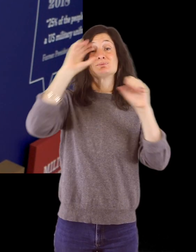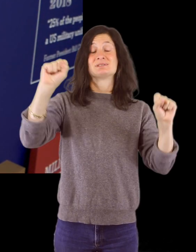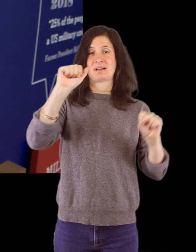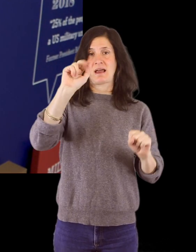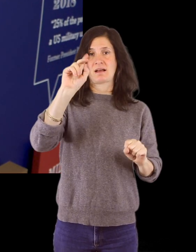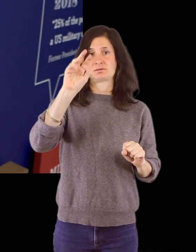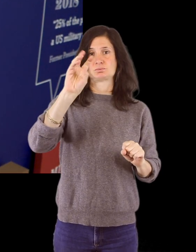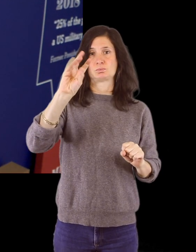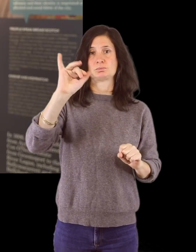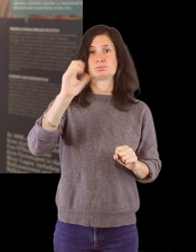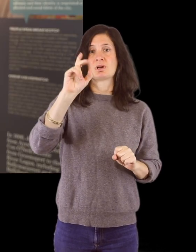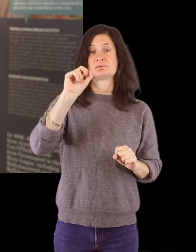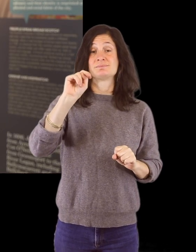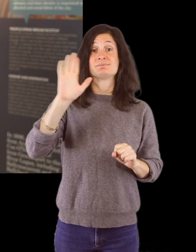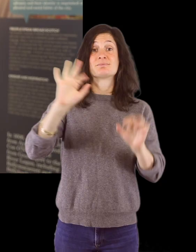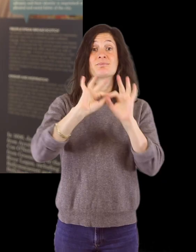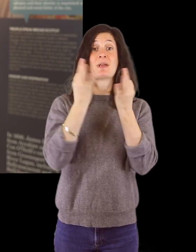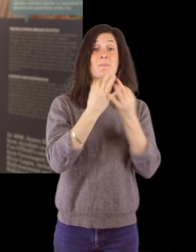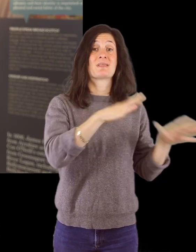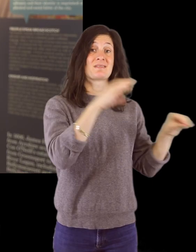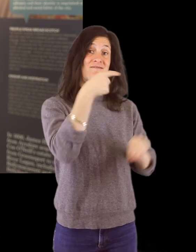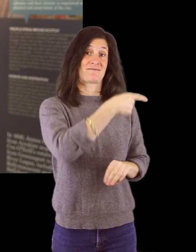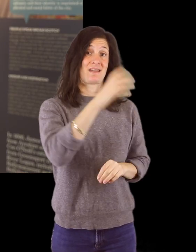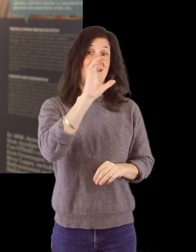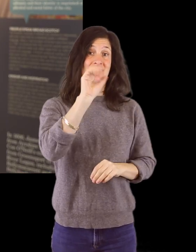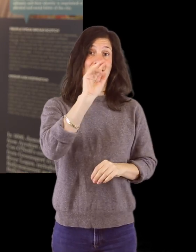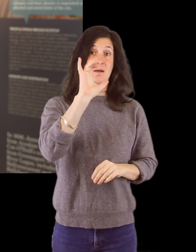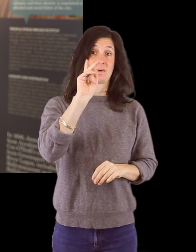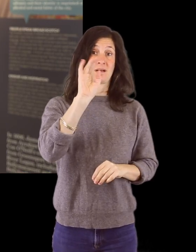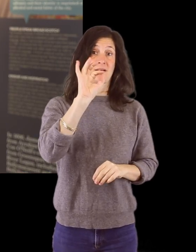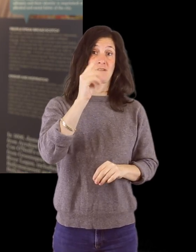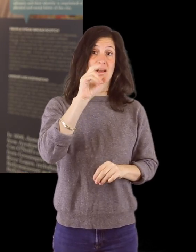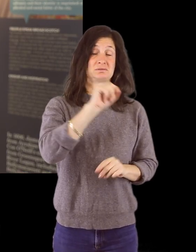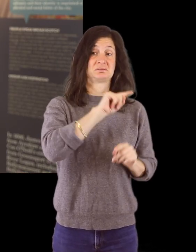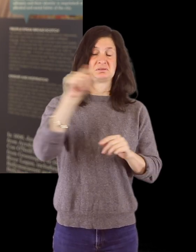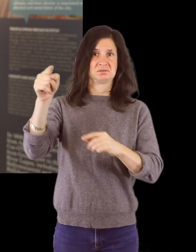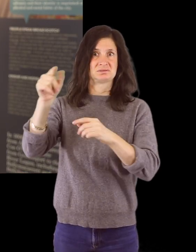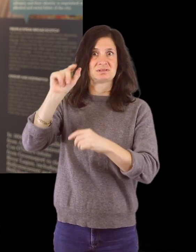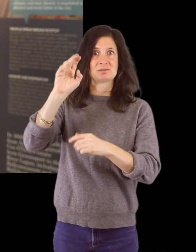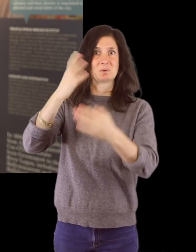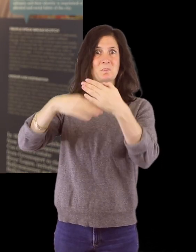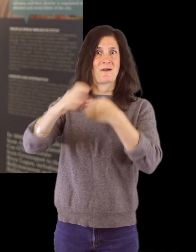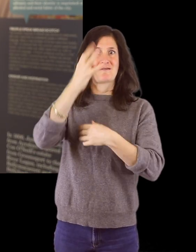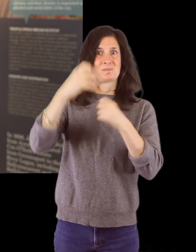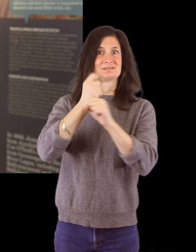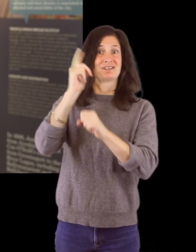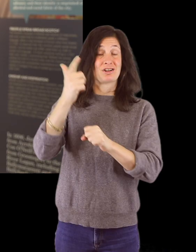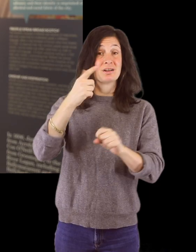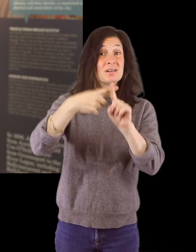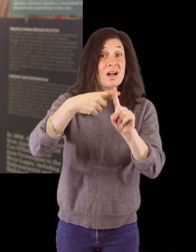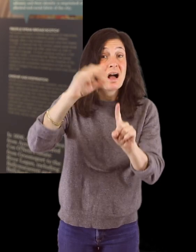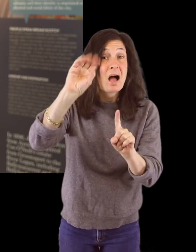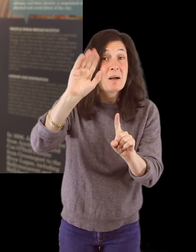first Ulster-Scots president, Andrew Jackson, whose family left Carrickfergus just a few years before he was born, through